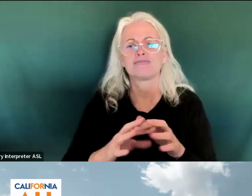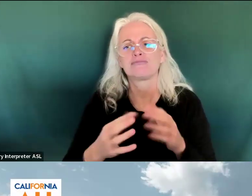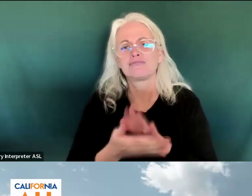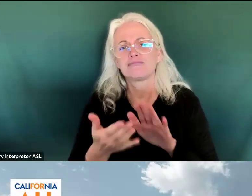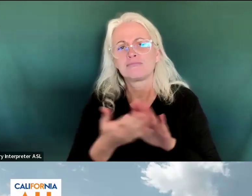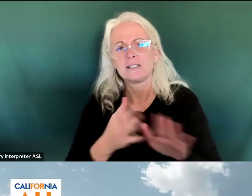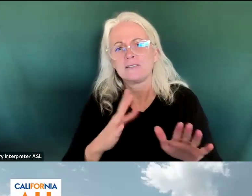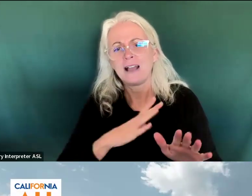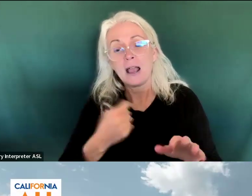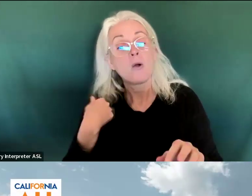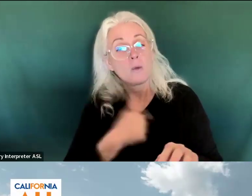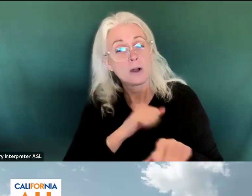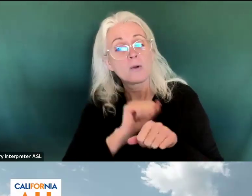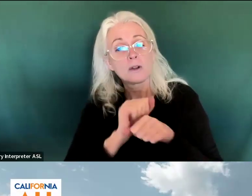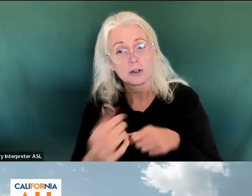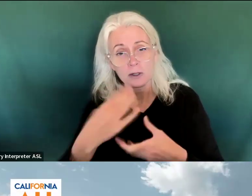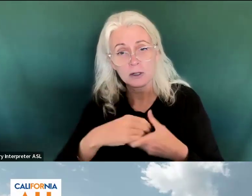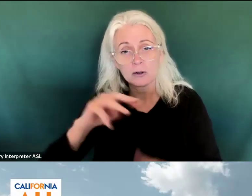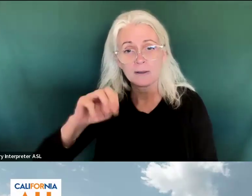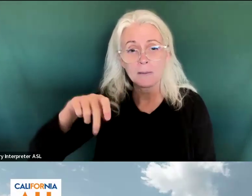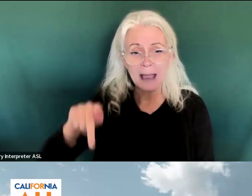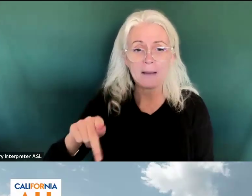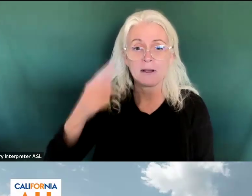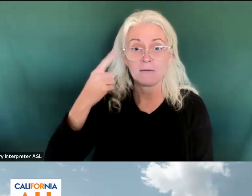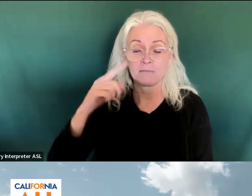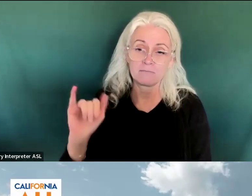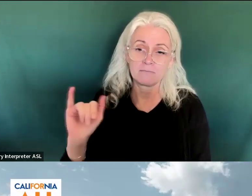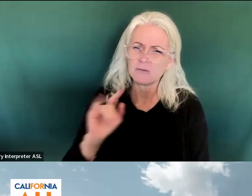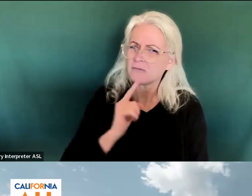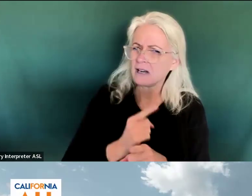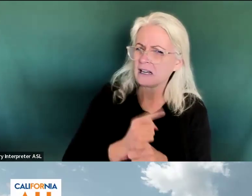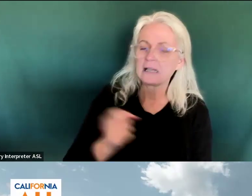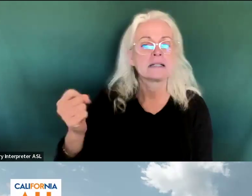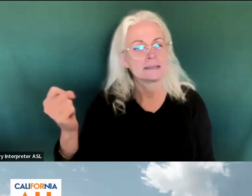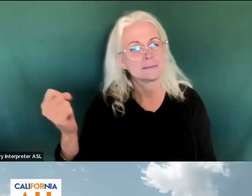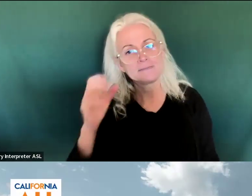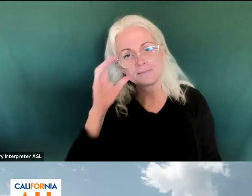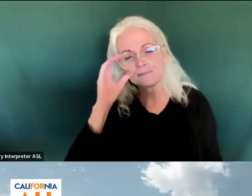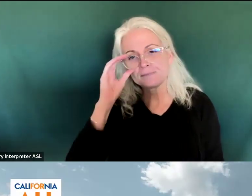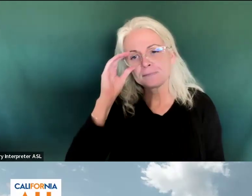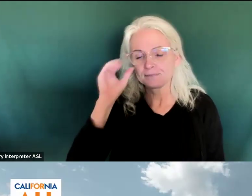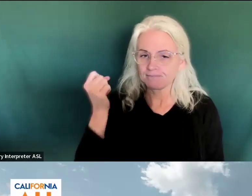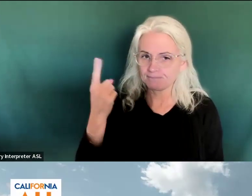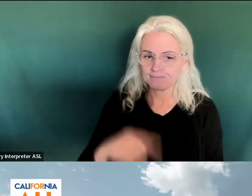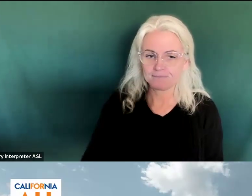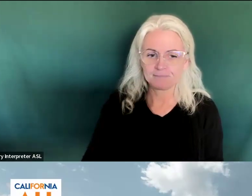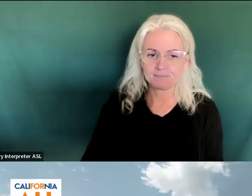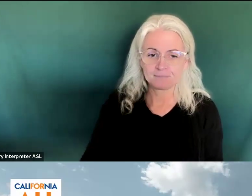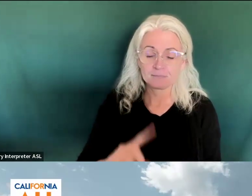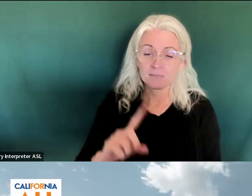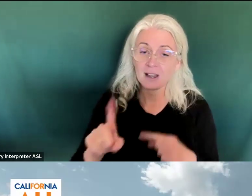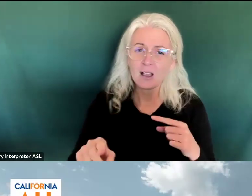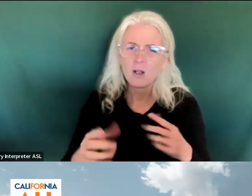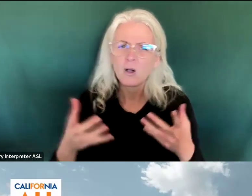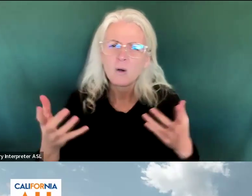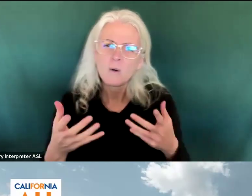We're also working to include the mapping feature as well, are we not? Absolutely. Yeah. Yes. Got it. Okay. And what's our